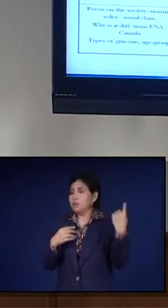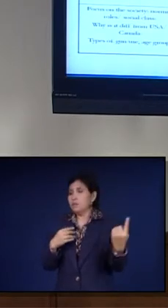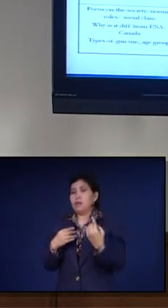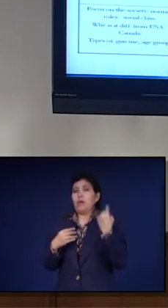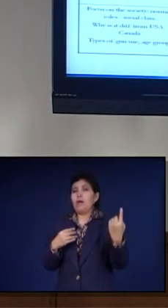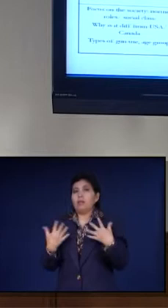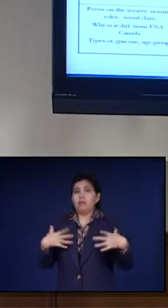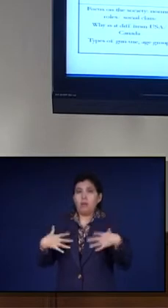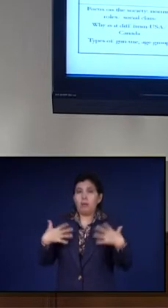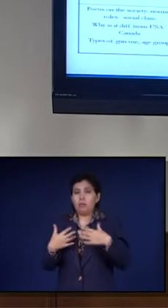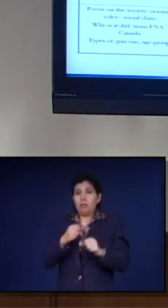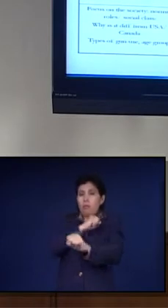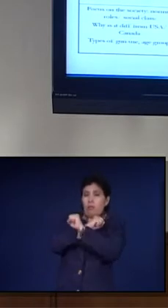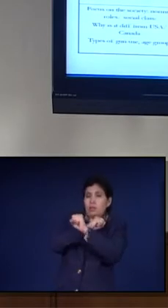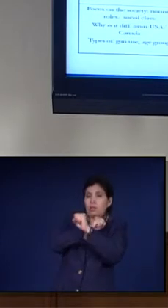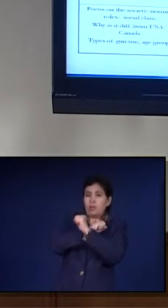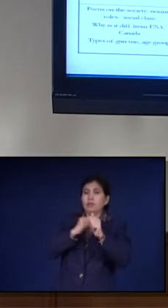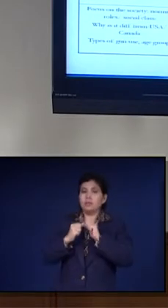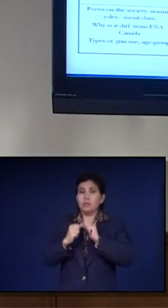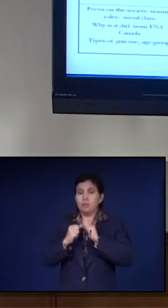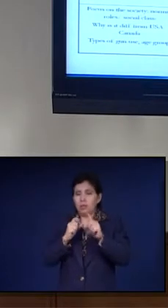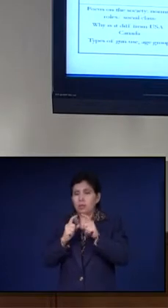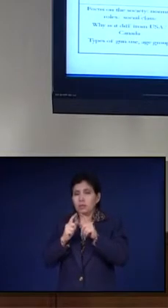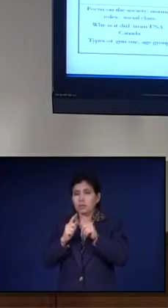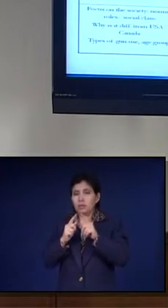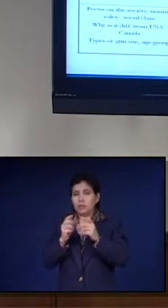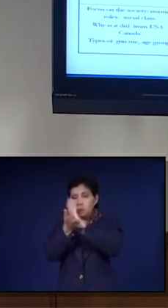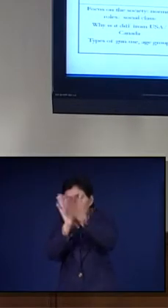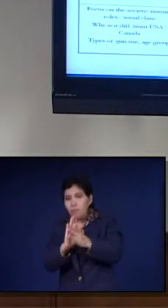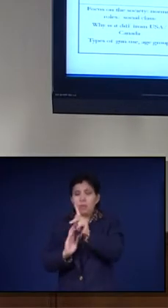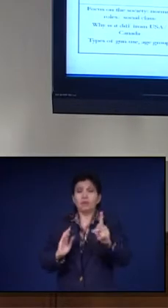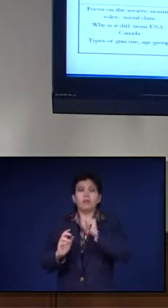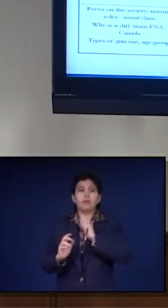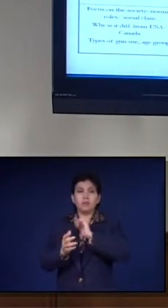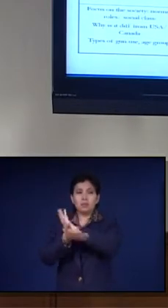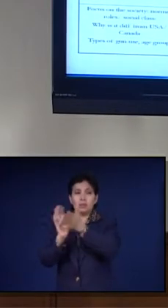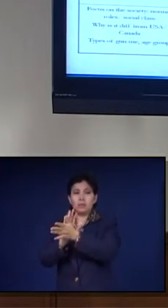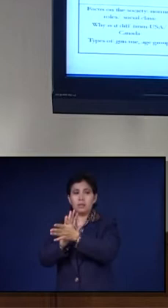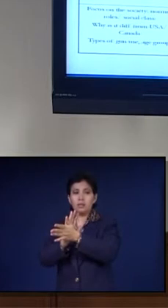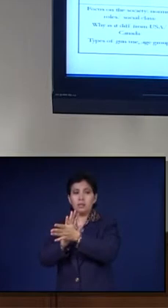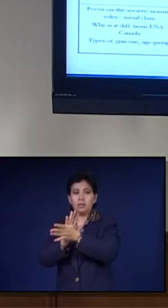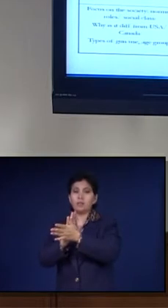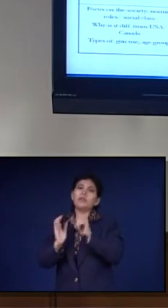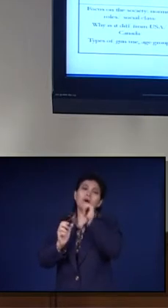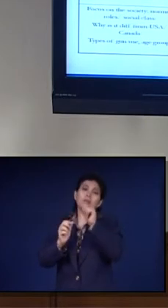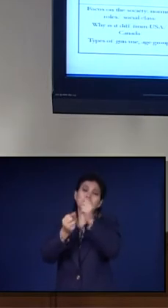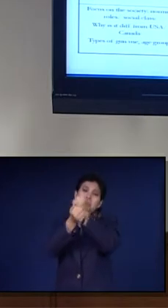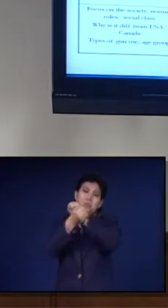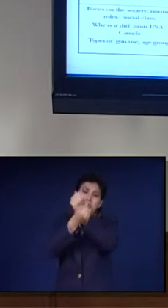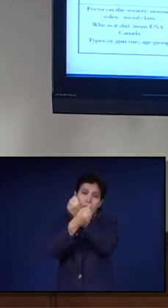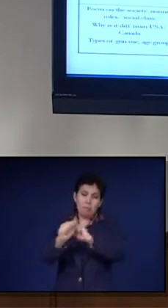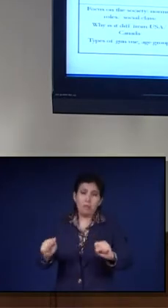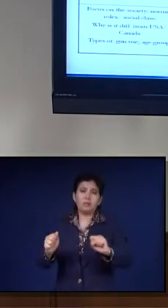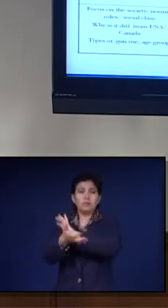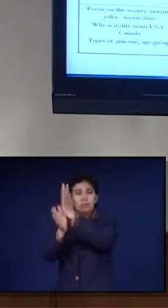need to protect themselves in a society that is not safe anymore. As the world is getting not safer, people tend